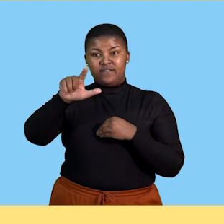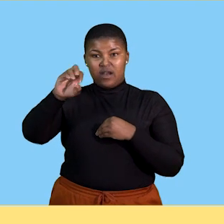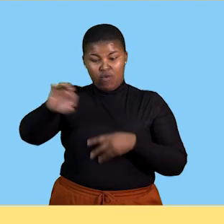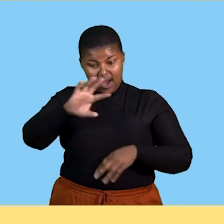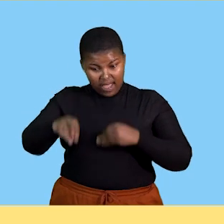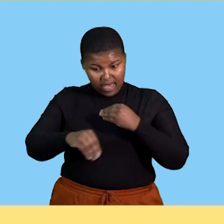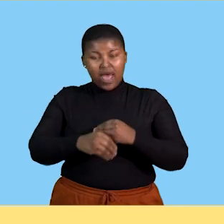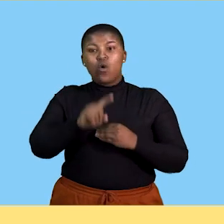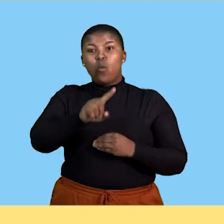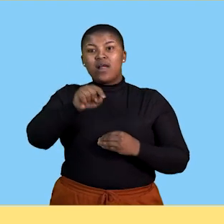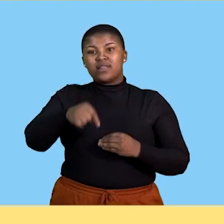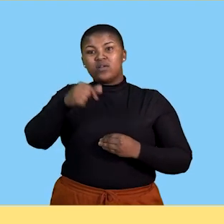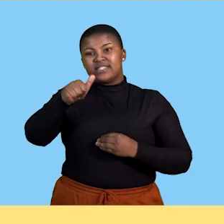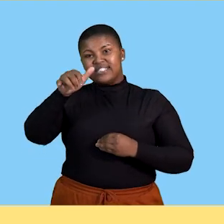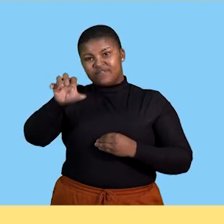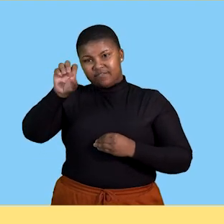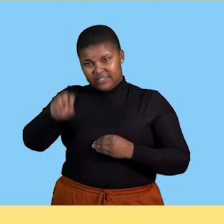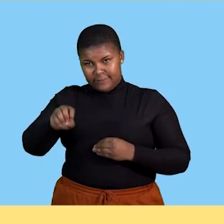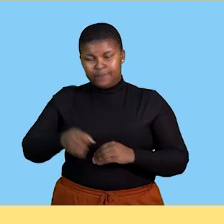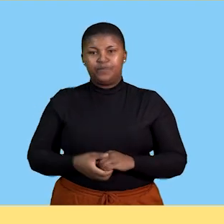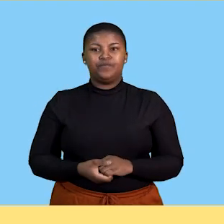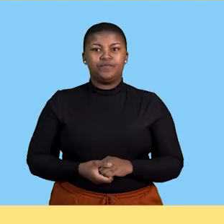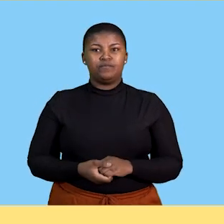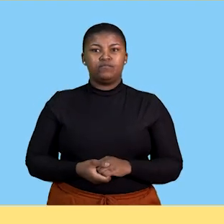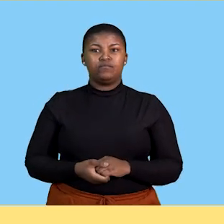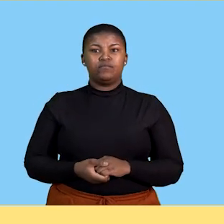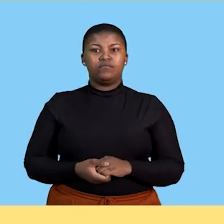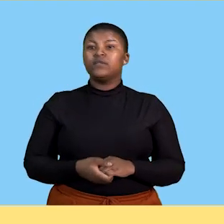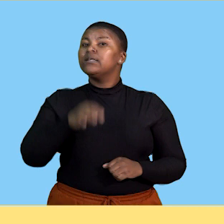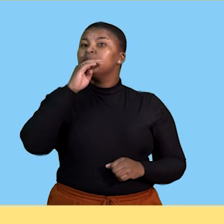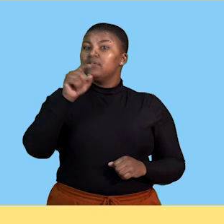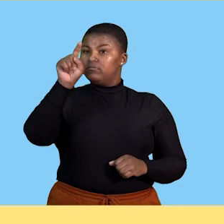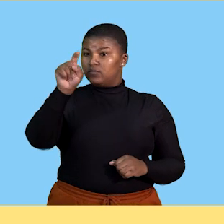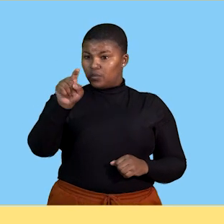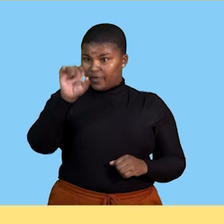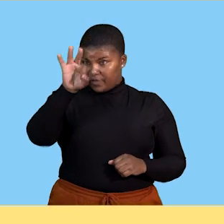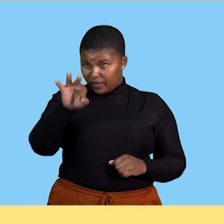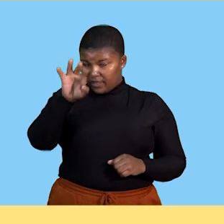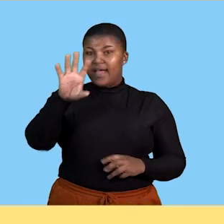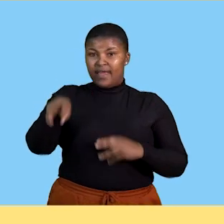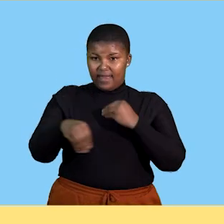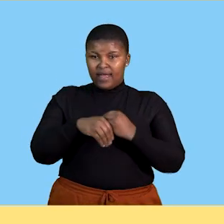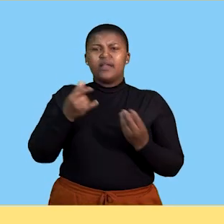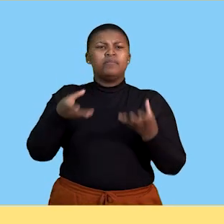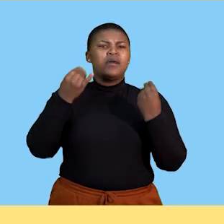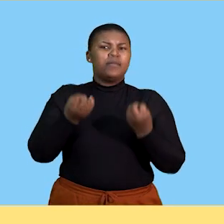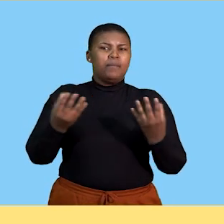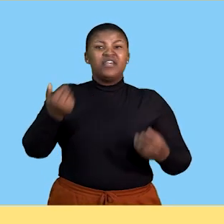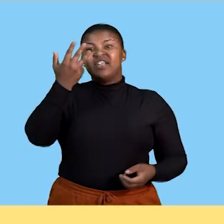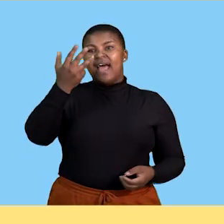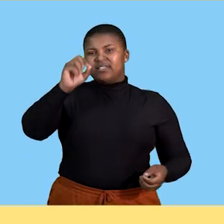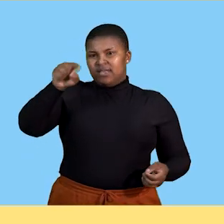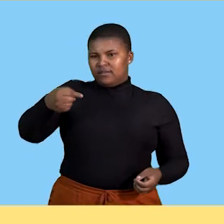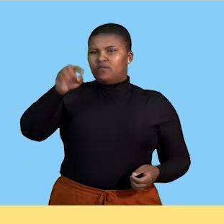34,700 plus 1,650. If I add these three amounts, I would then get